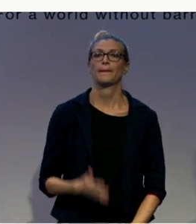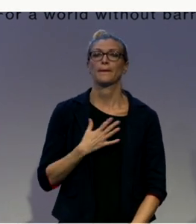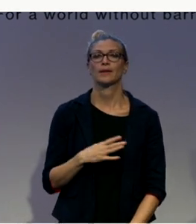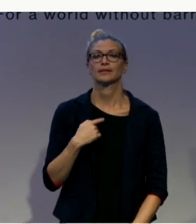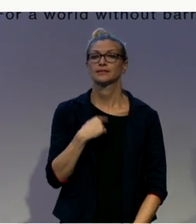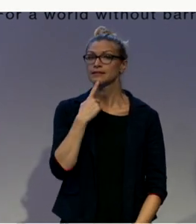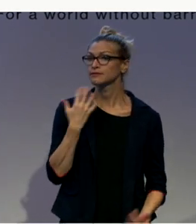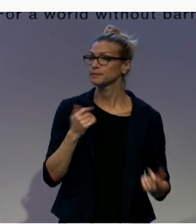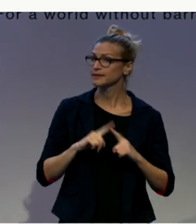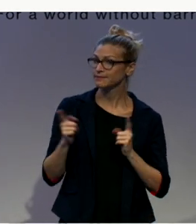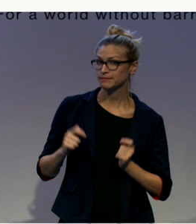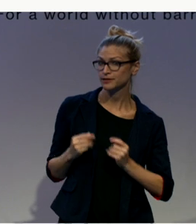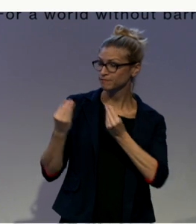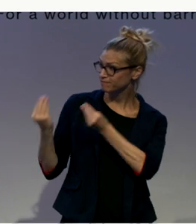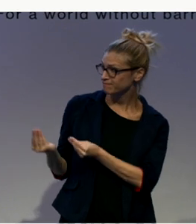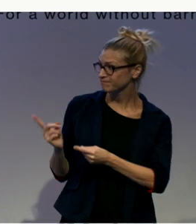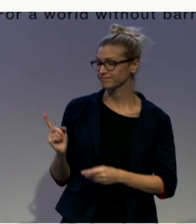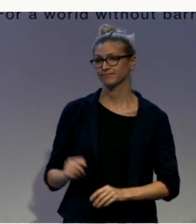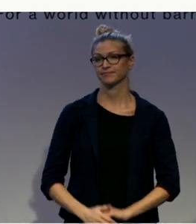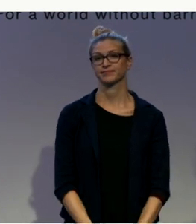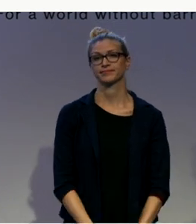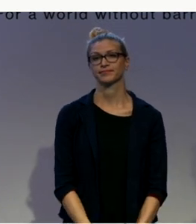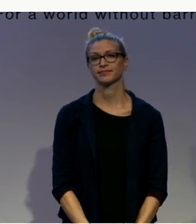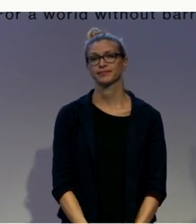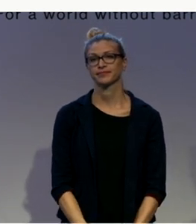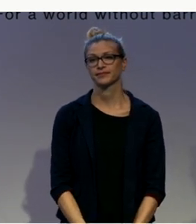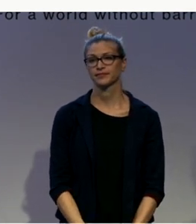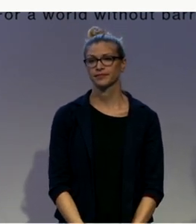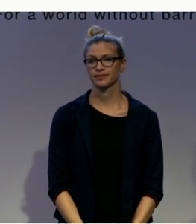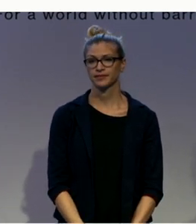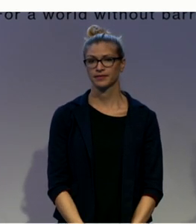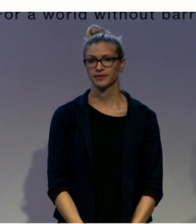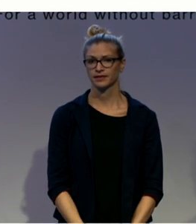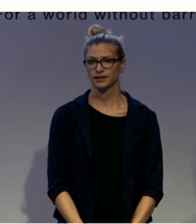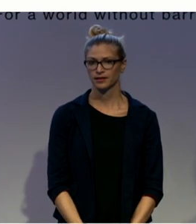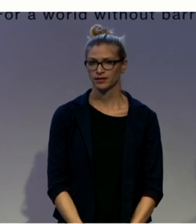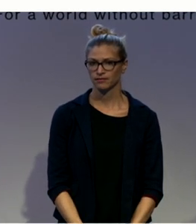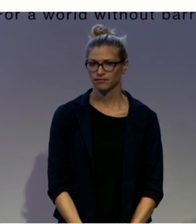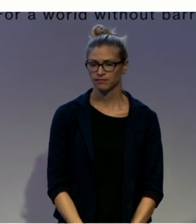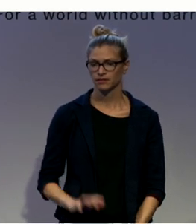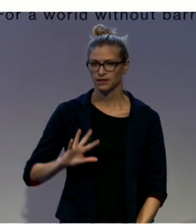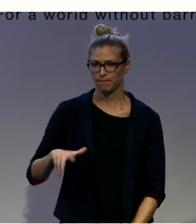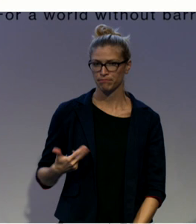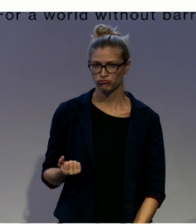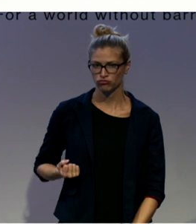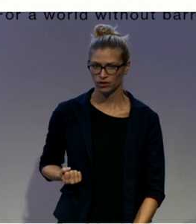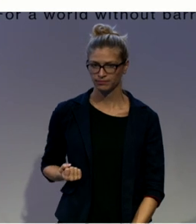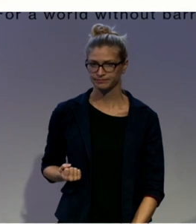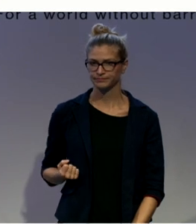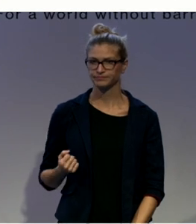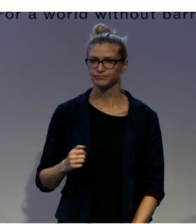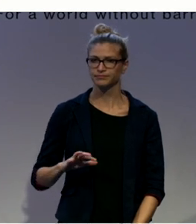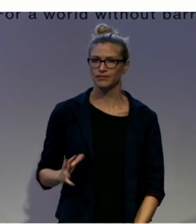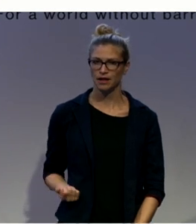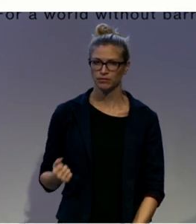to Samth May from Cambodia. He will tell us about PASS. What is PASS?